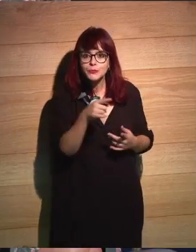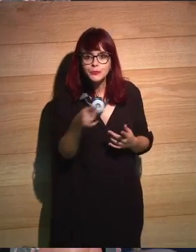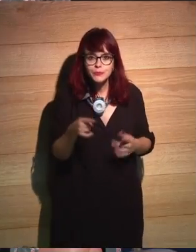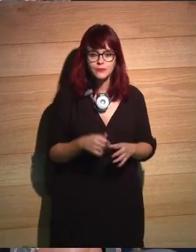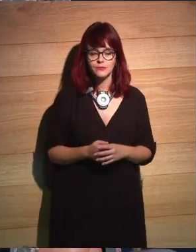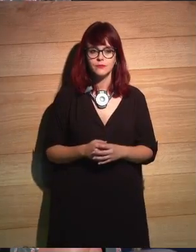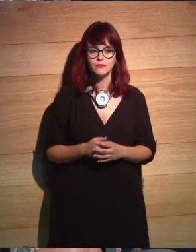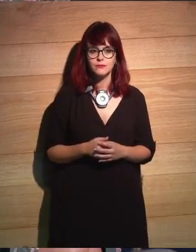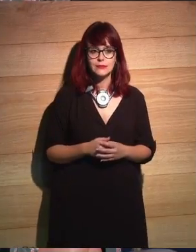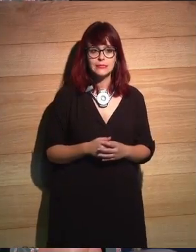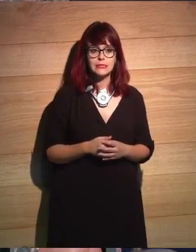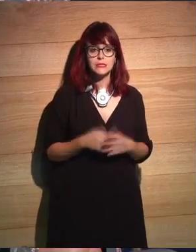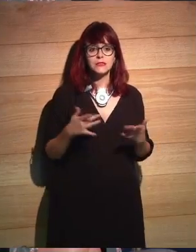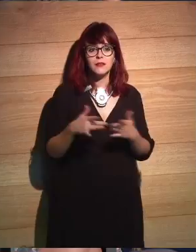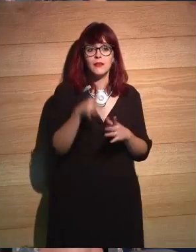know about them?